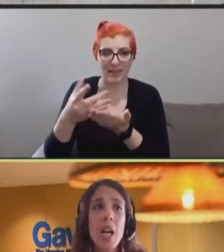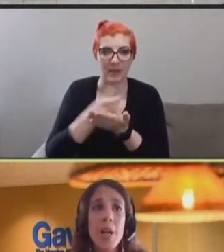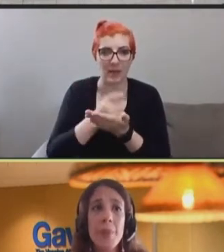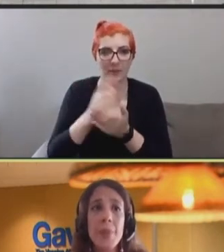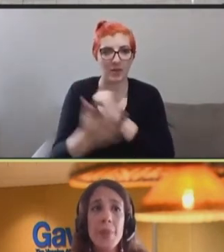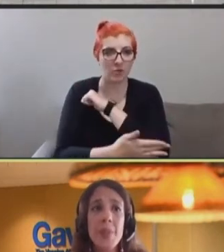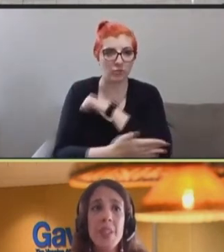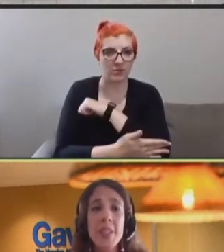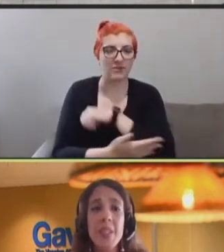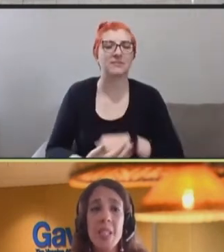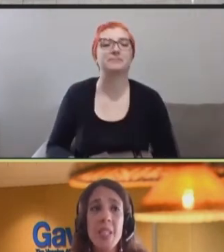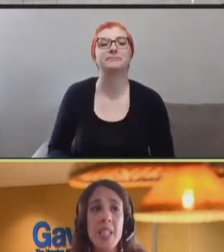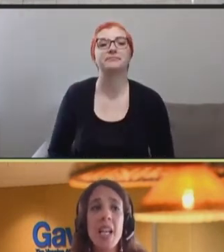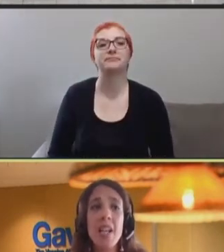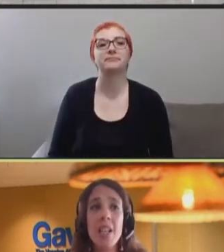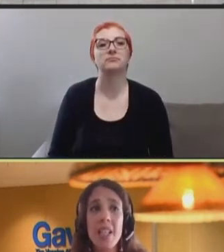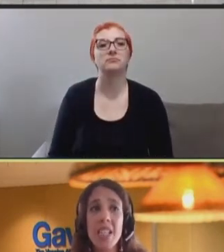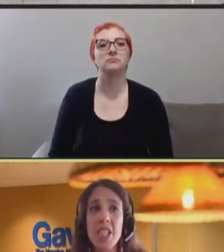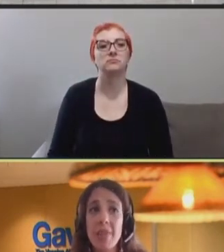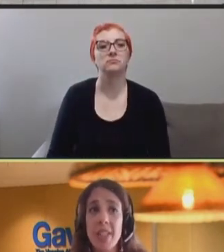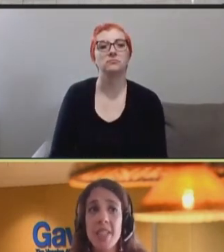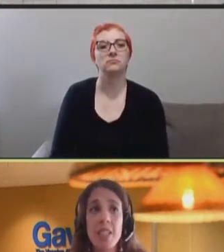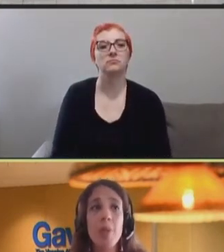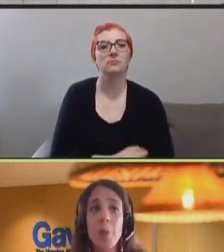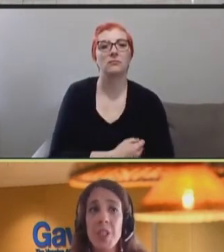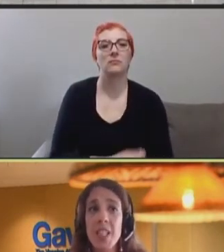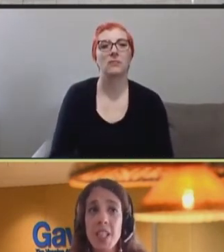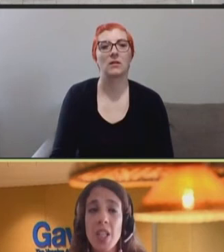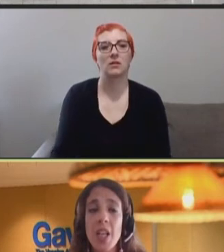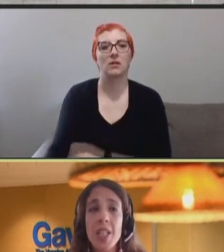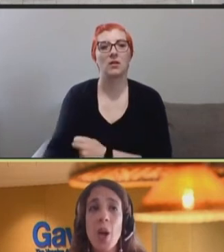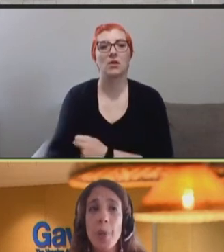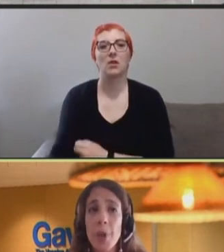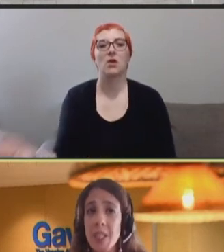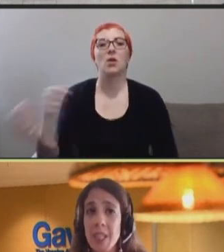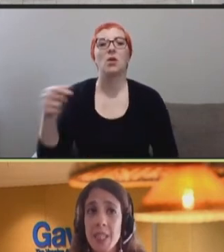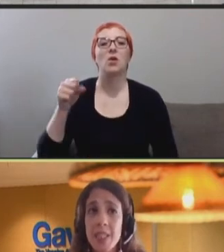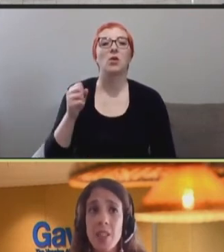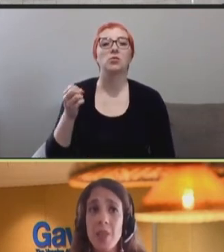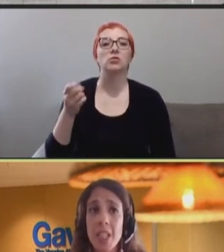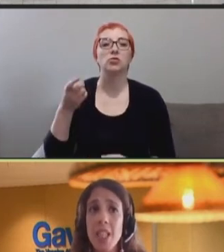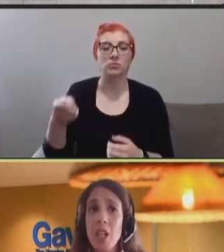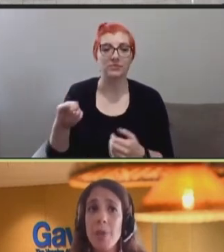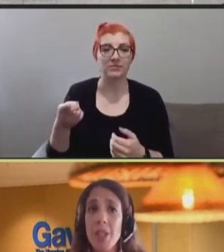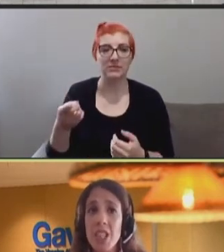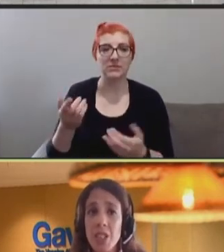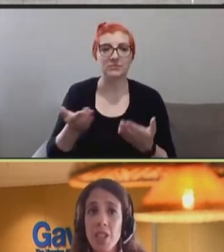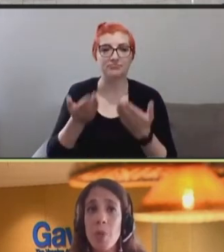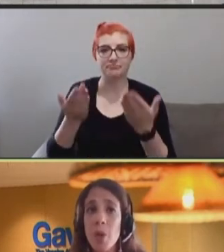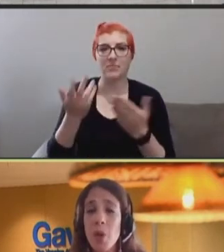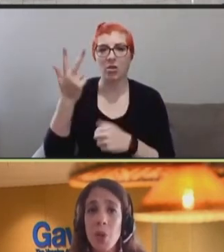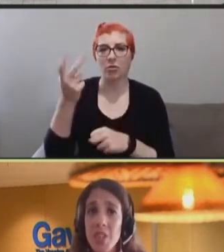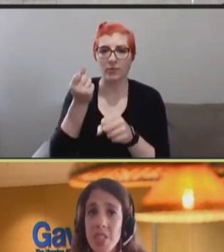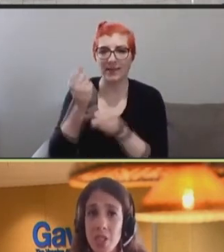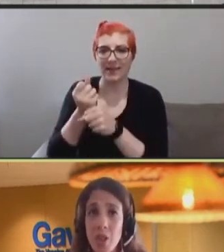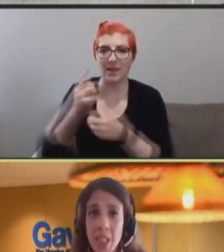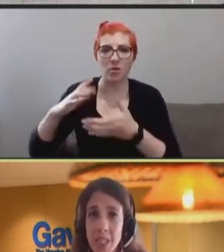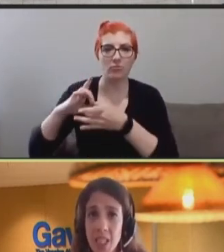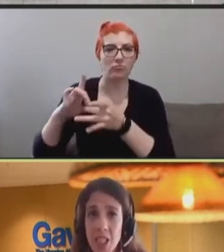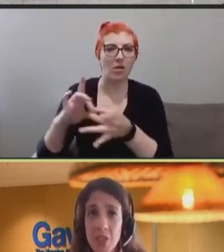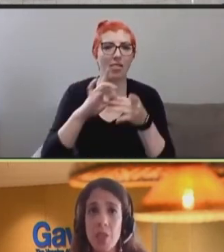So this initiative has represented an unprecedented 3-year collaboration among all of